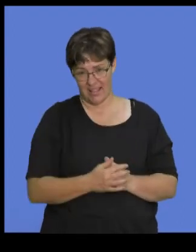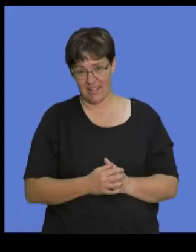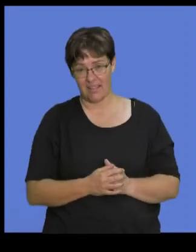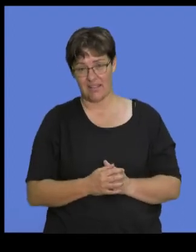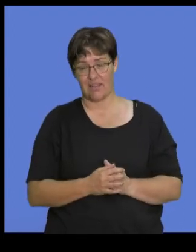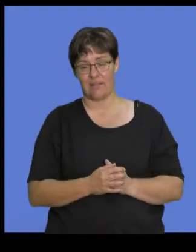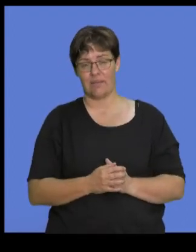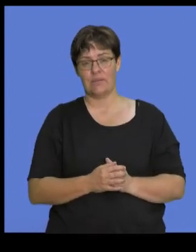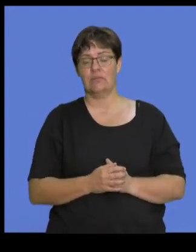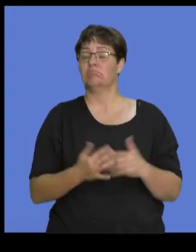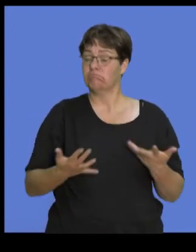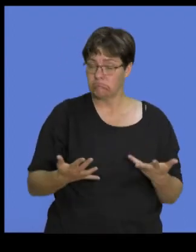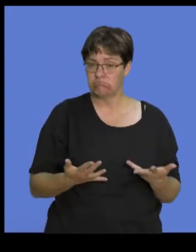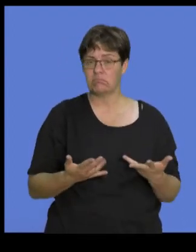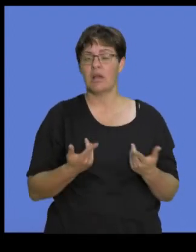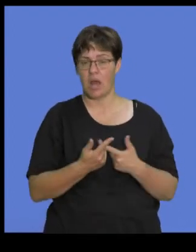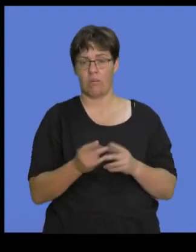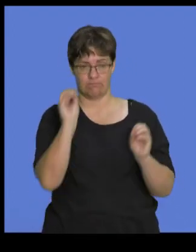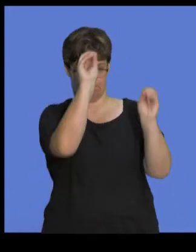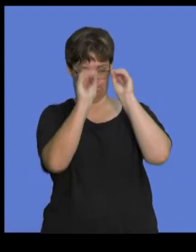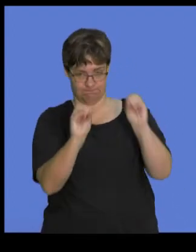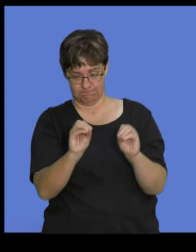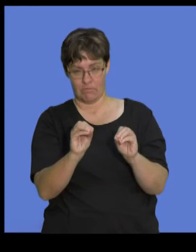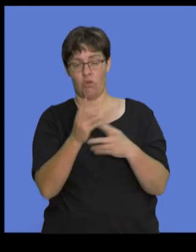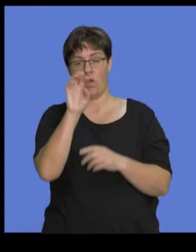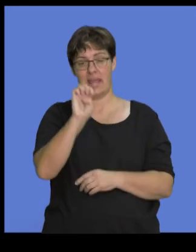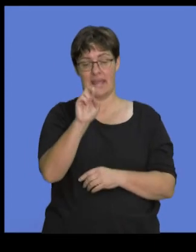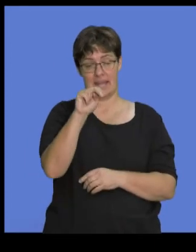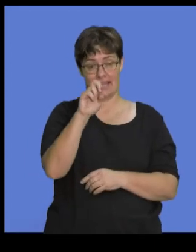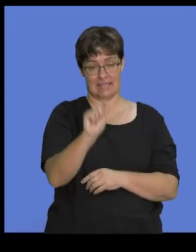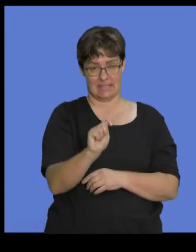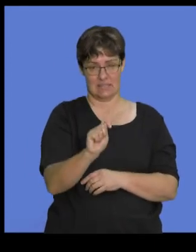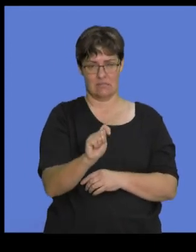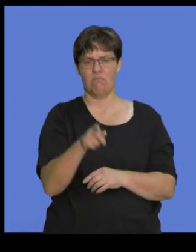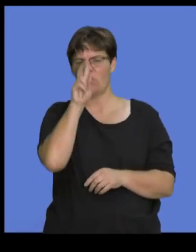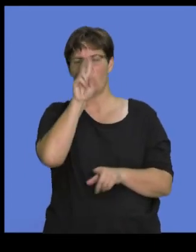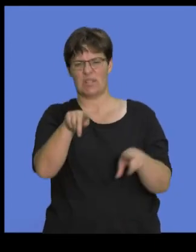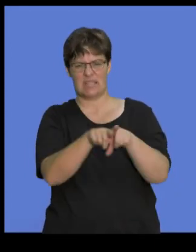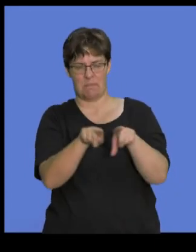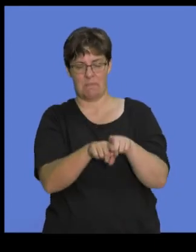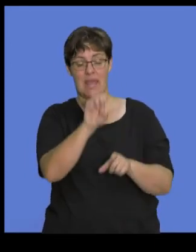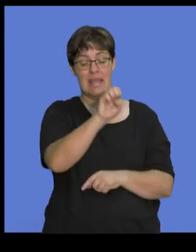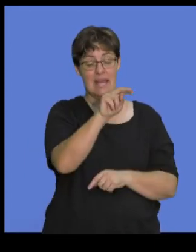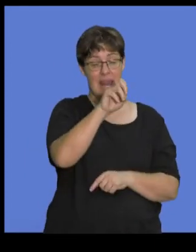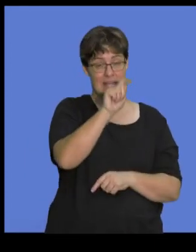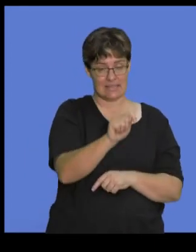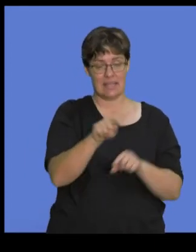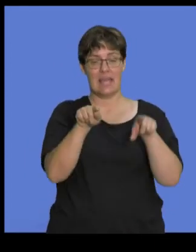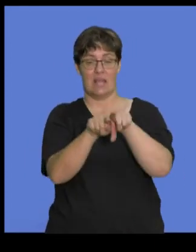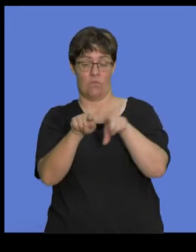okay? Now, if we carry out our substitution for E net, we'll have something of this sort. E net is equals